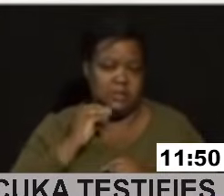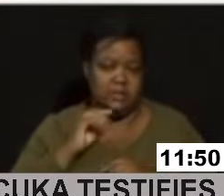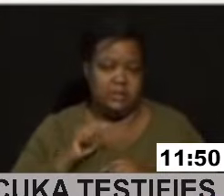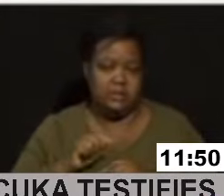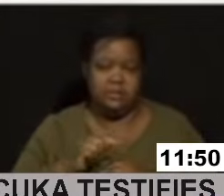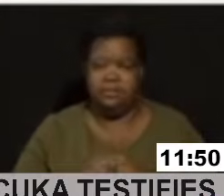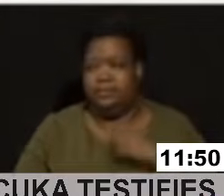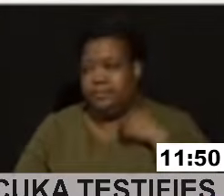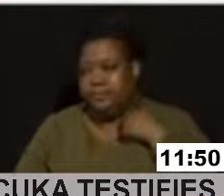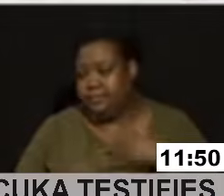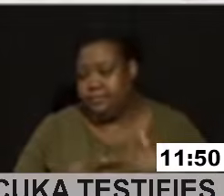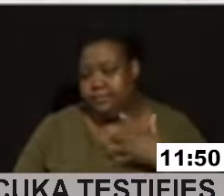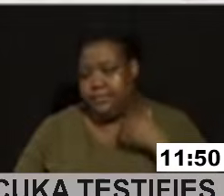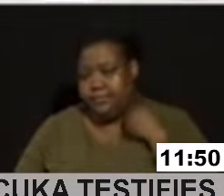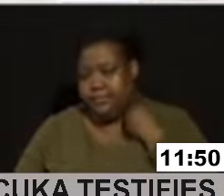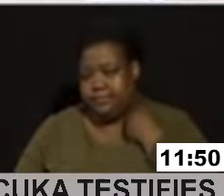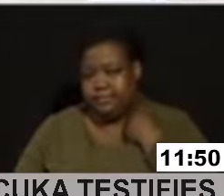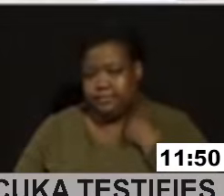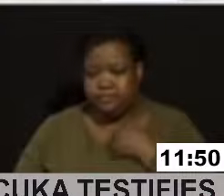Yes.